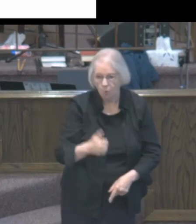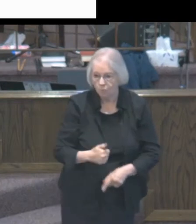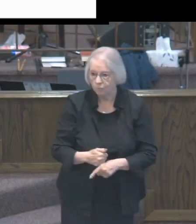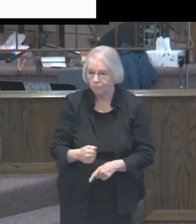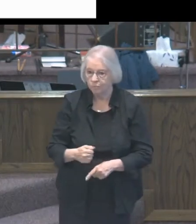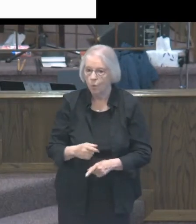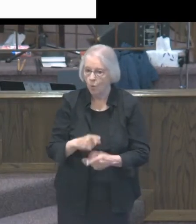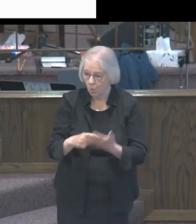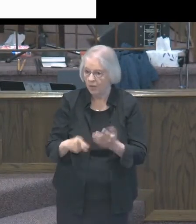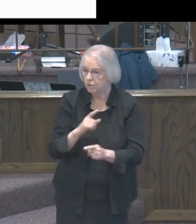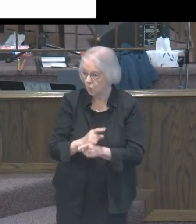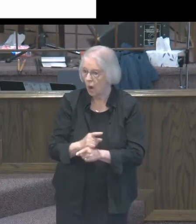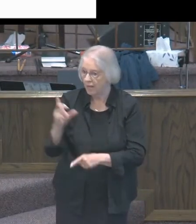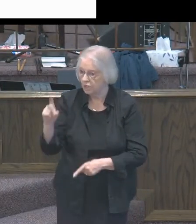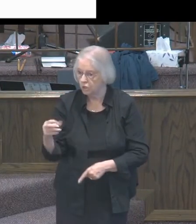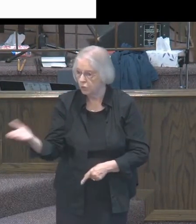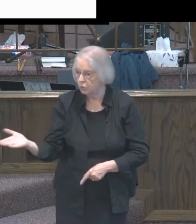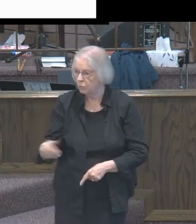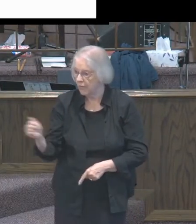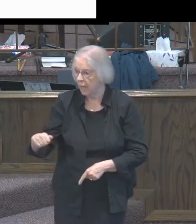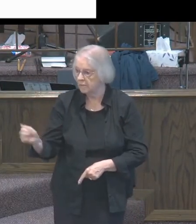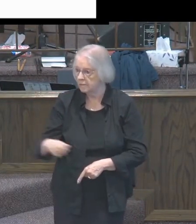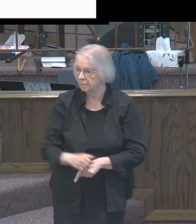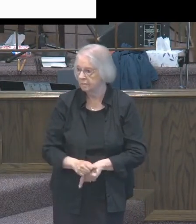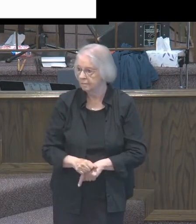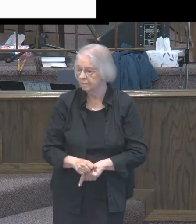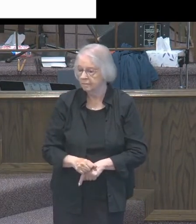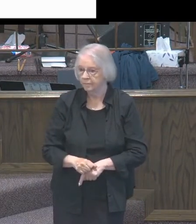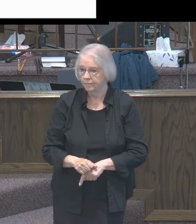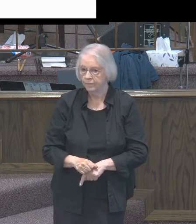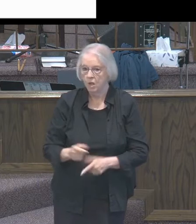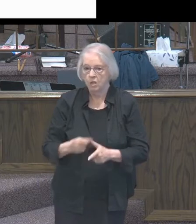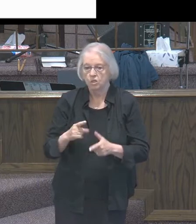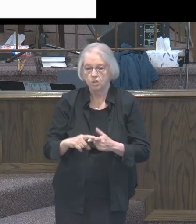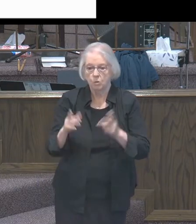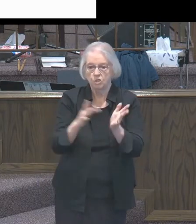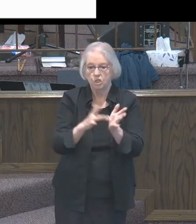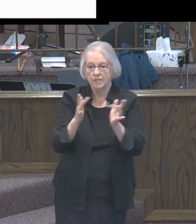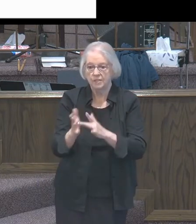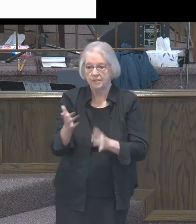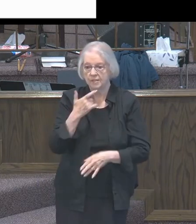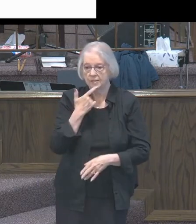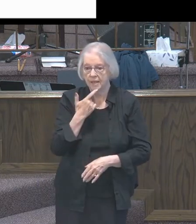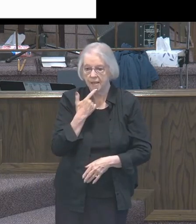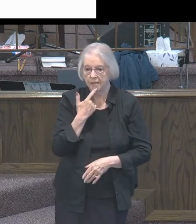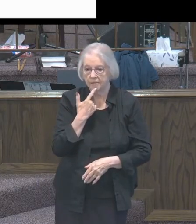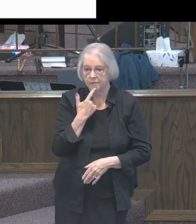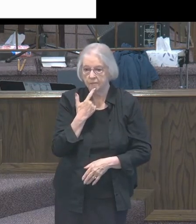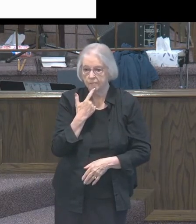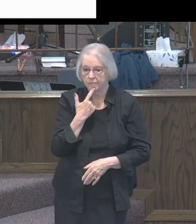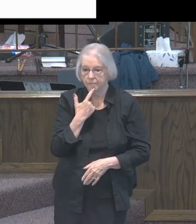As a man thinketh in his heart, Jesus says, that is what he